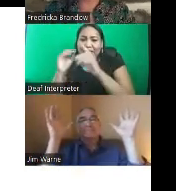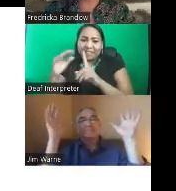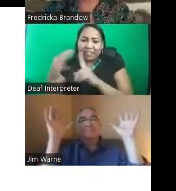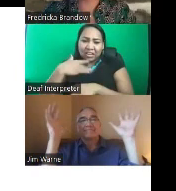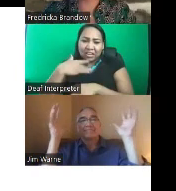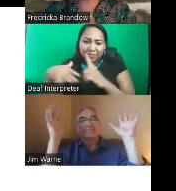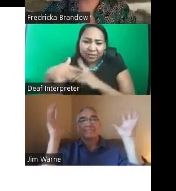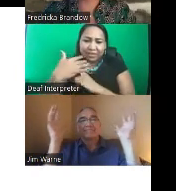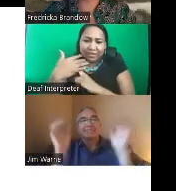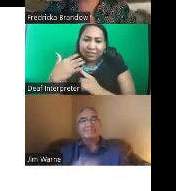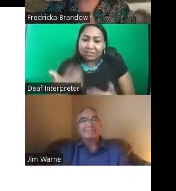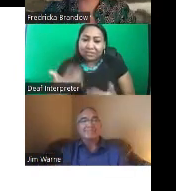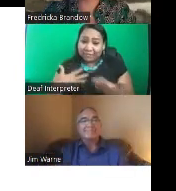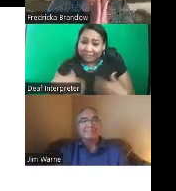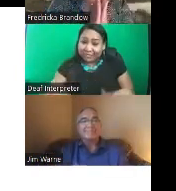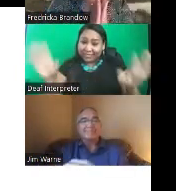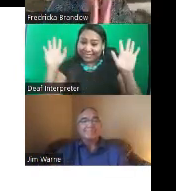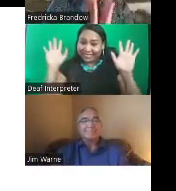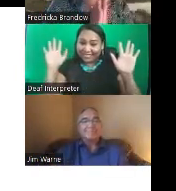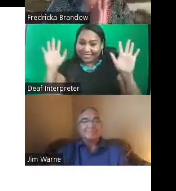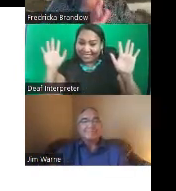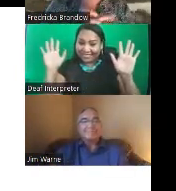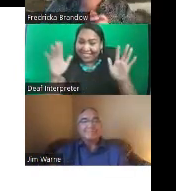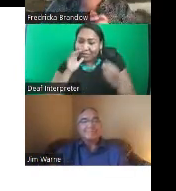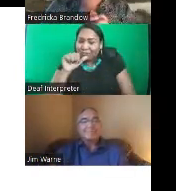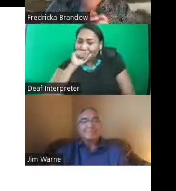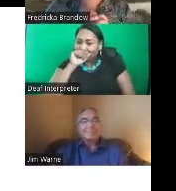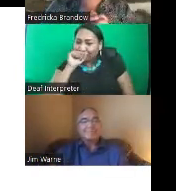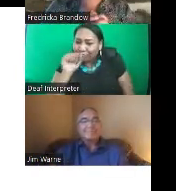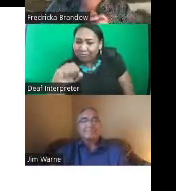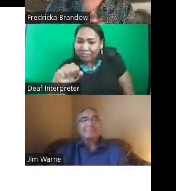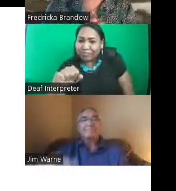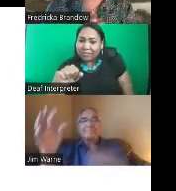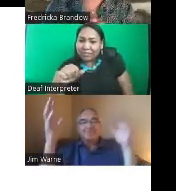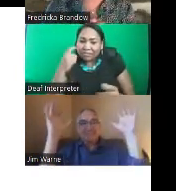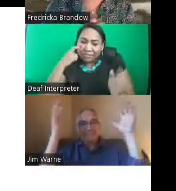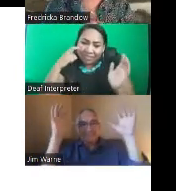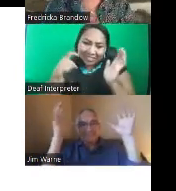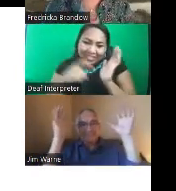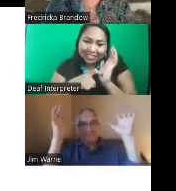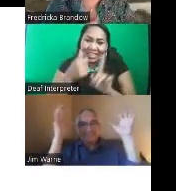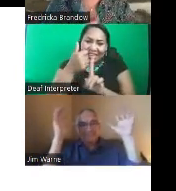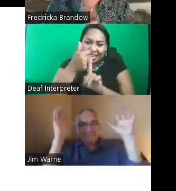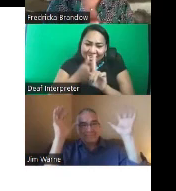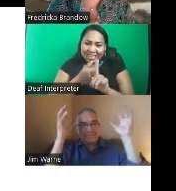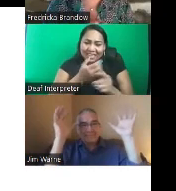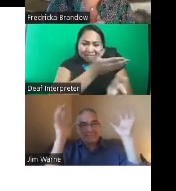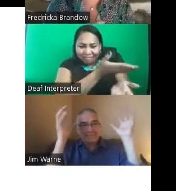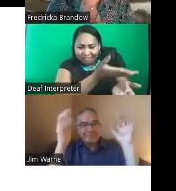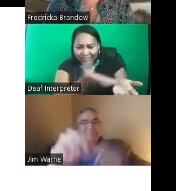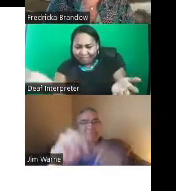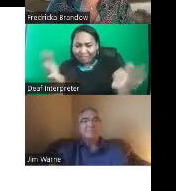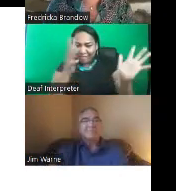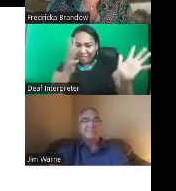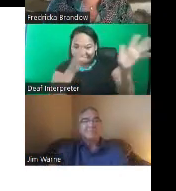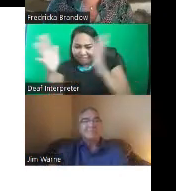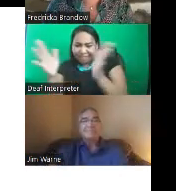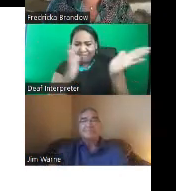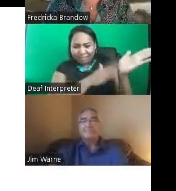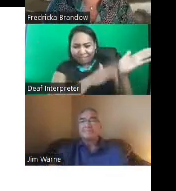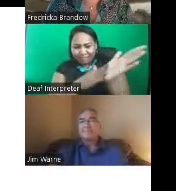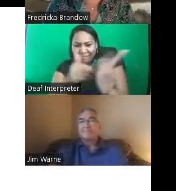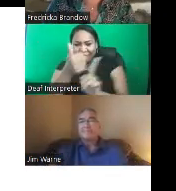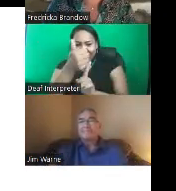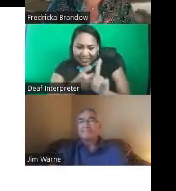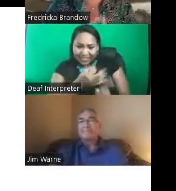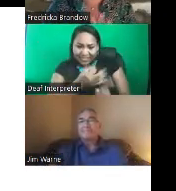love to give everyone a round of applause. Thank you for attendees joining us today. Keep doing the great